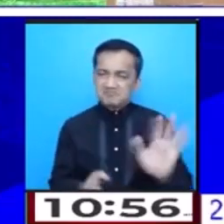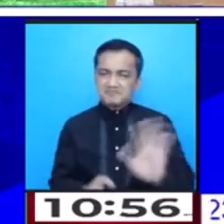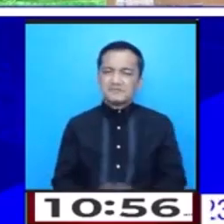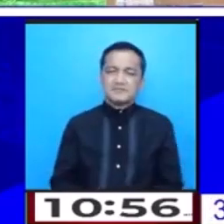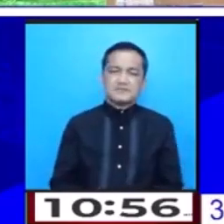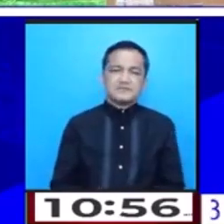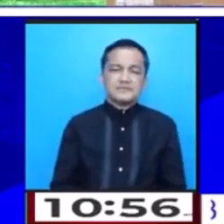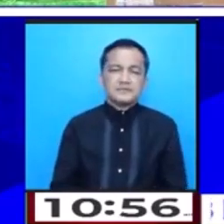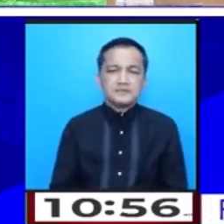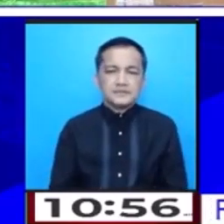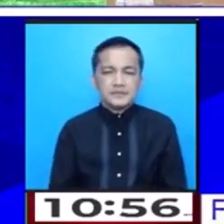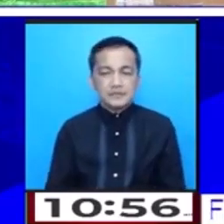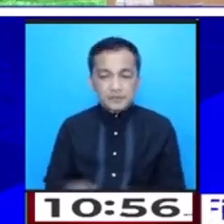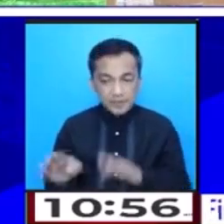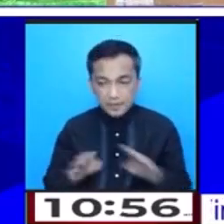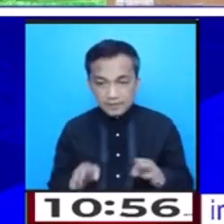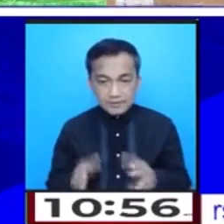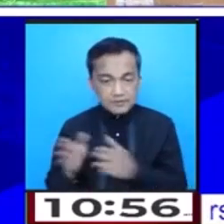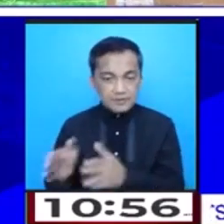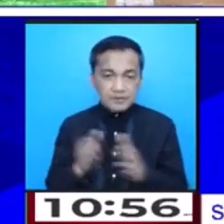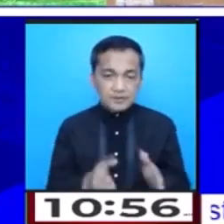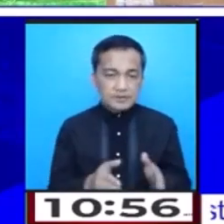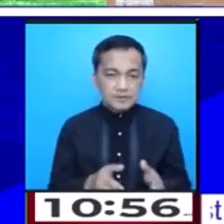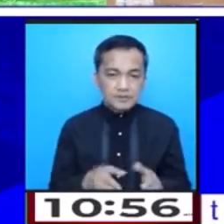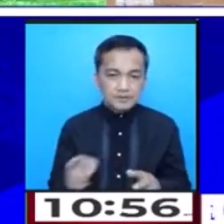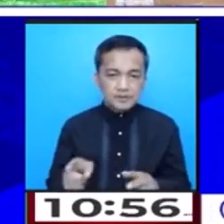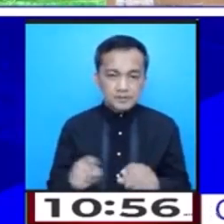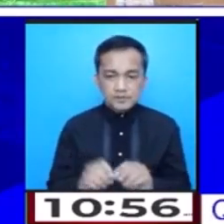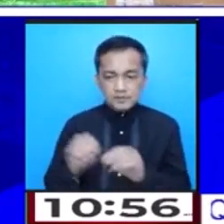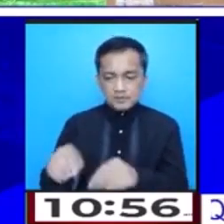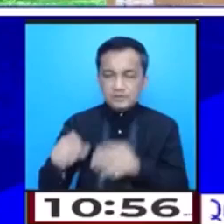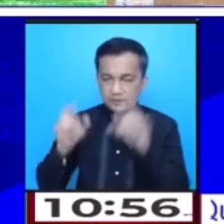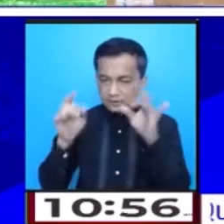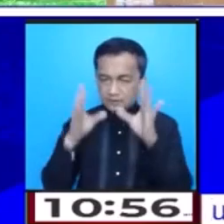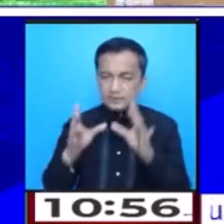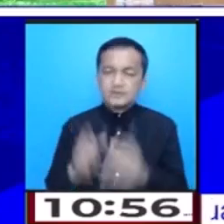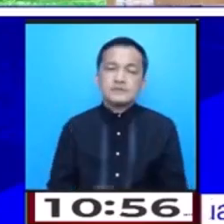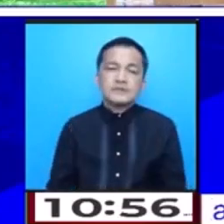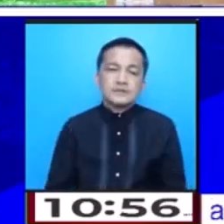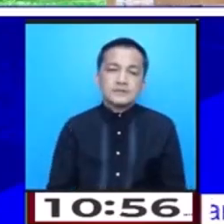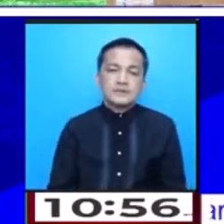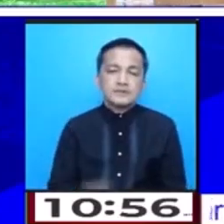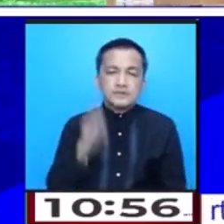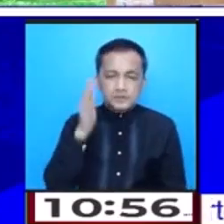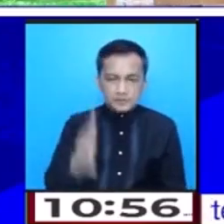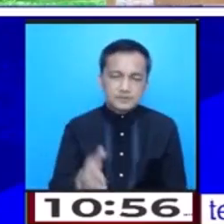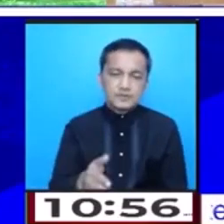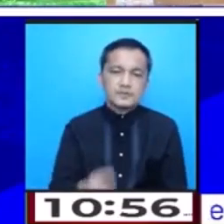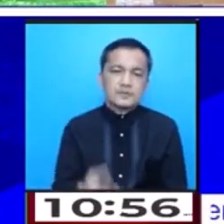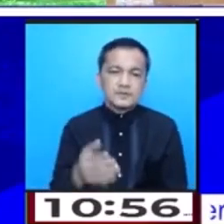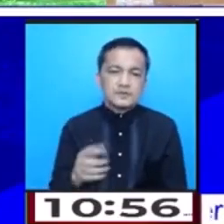behave that way, then you may compromise the future, and that's what